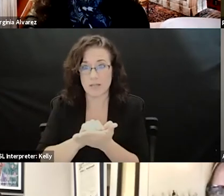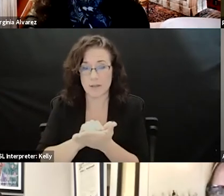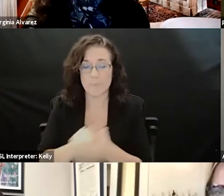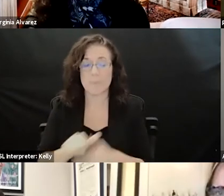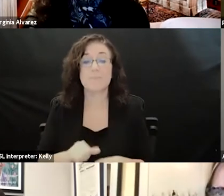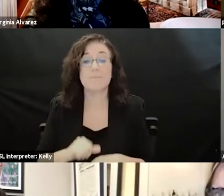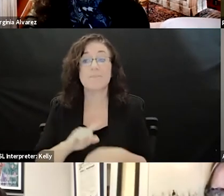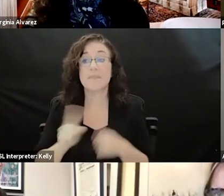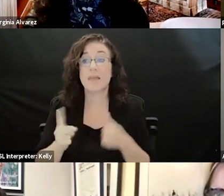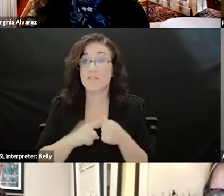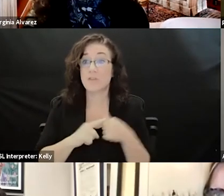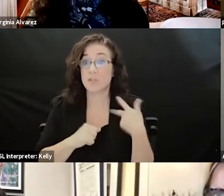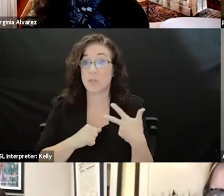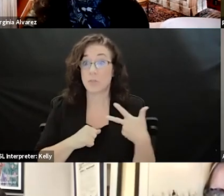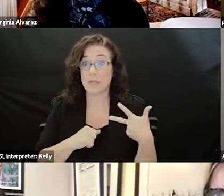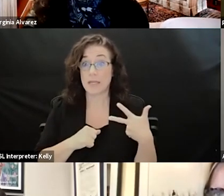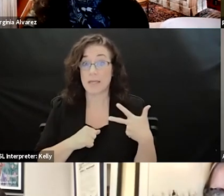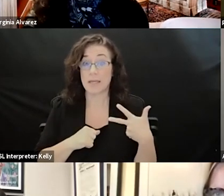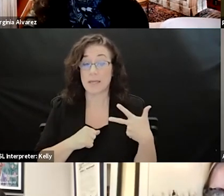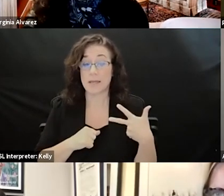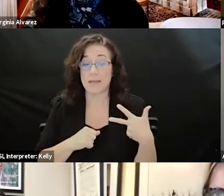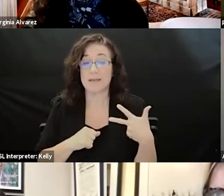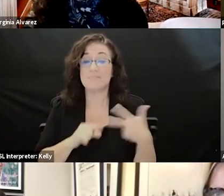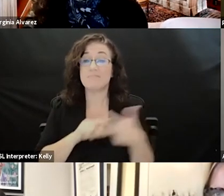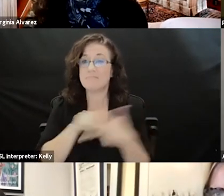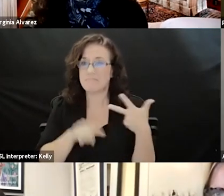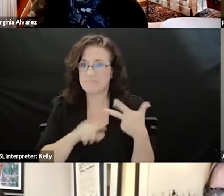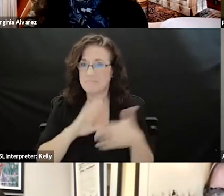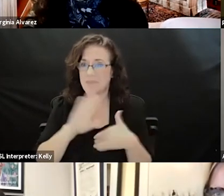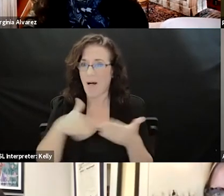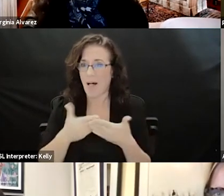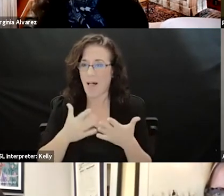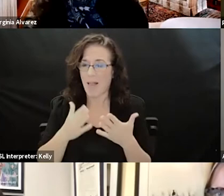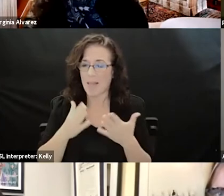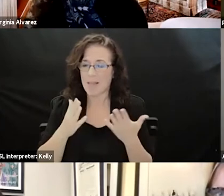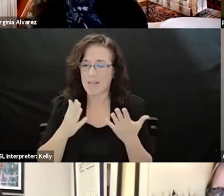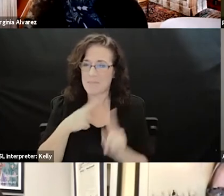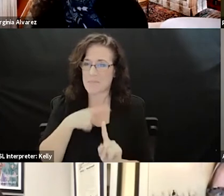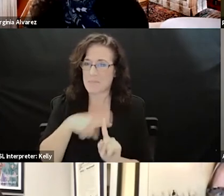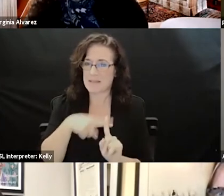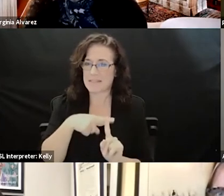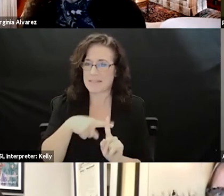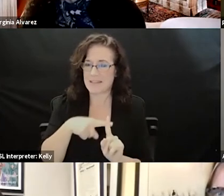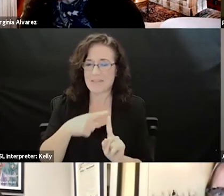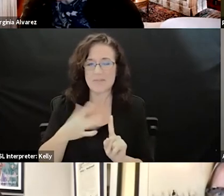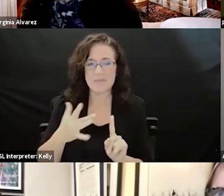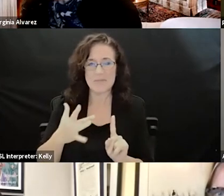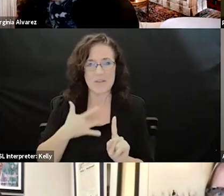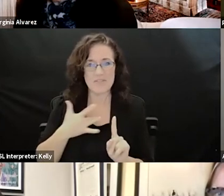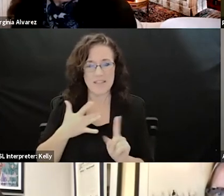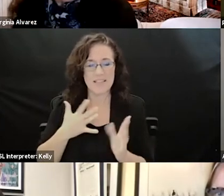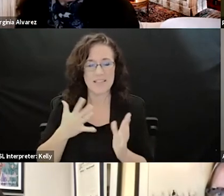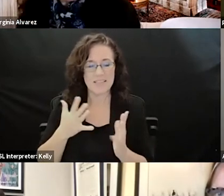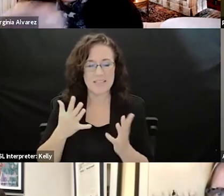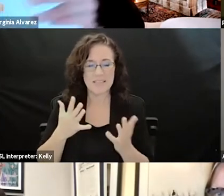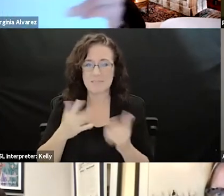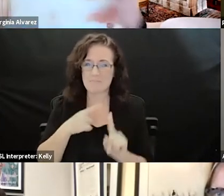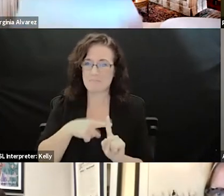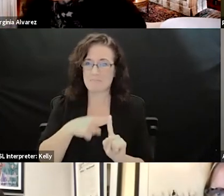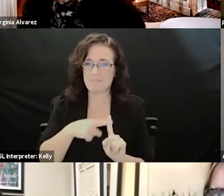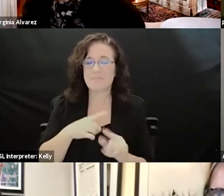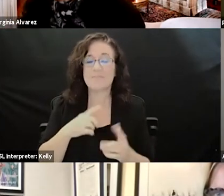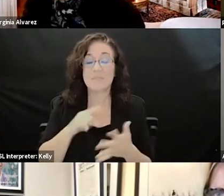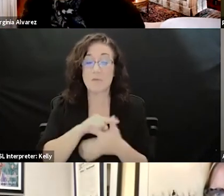uh items that are a pleasure for the board to approve in the belief that these students have met all the requirements that are